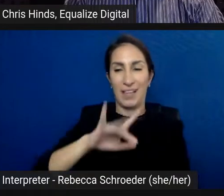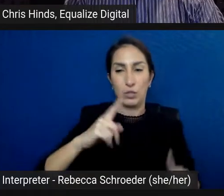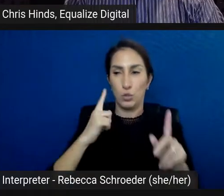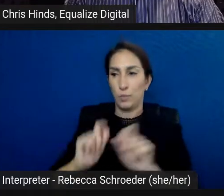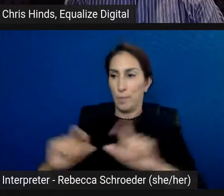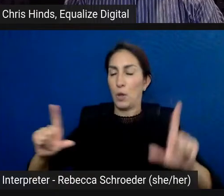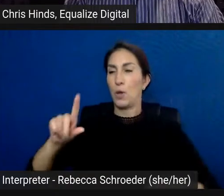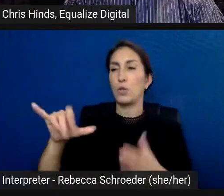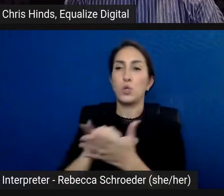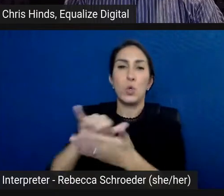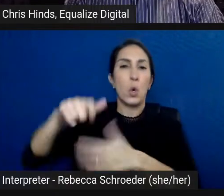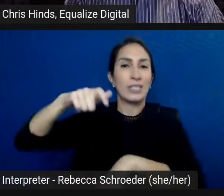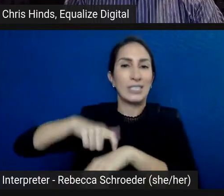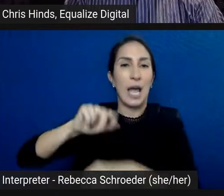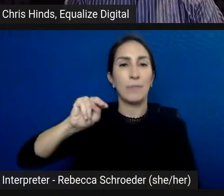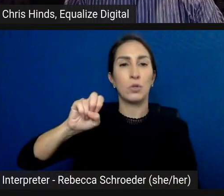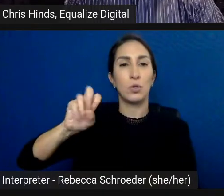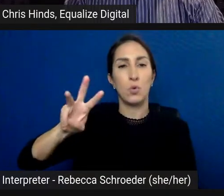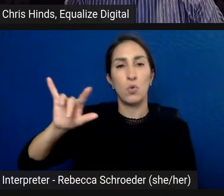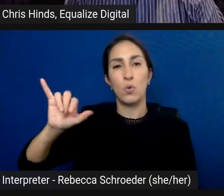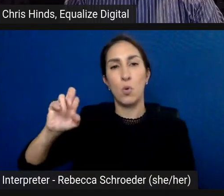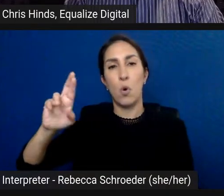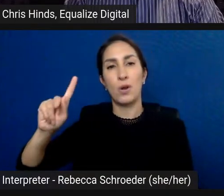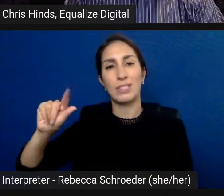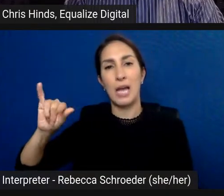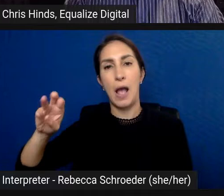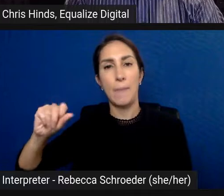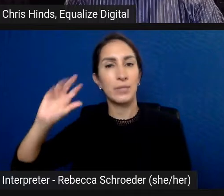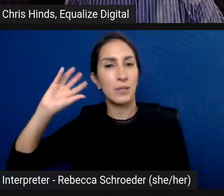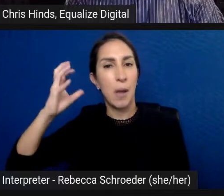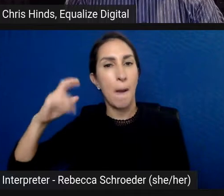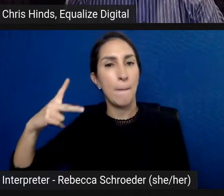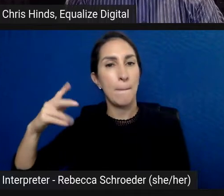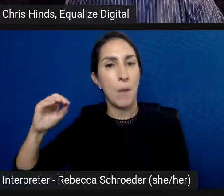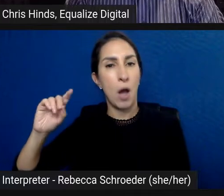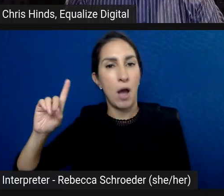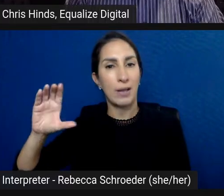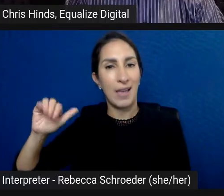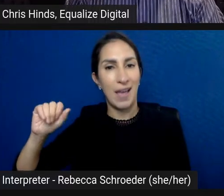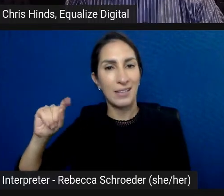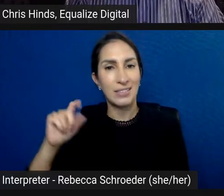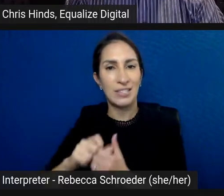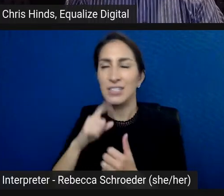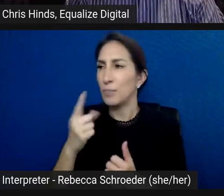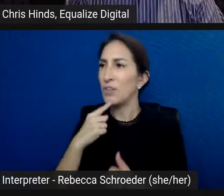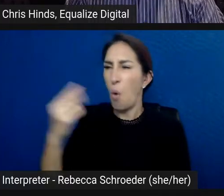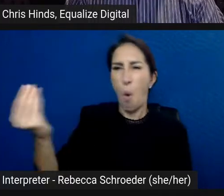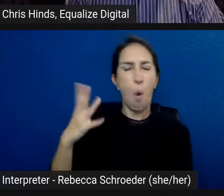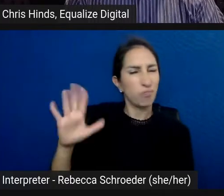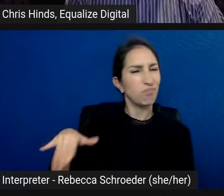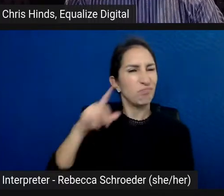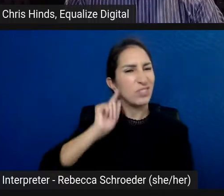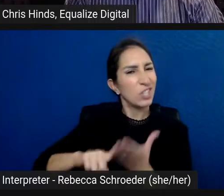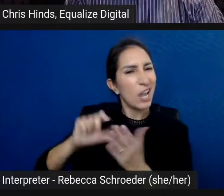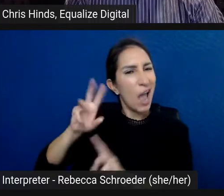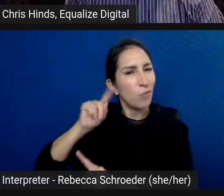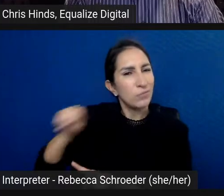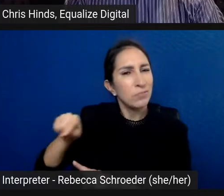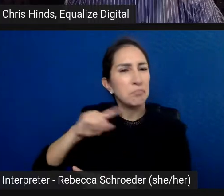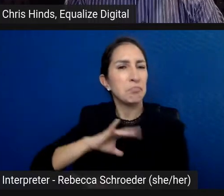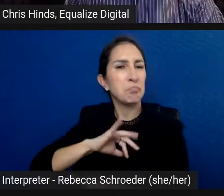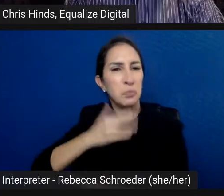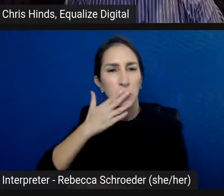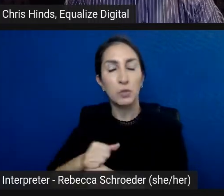regularly, but somebody says, oh, this was a great one, you should check it out. And it's like, you know what? I may just read 7 paragraphs of